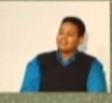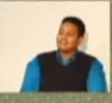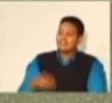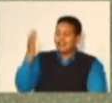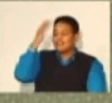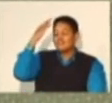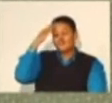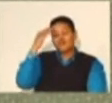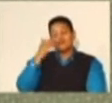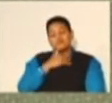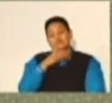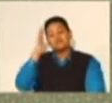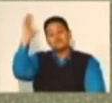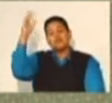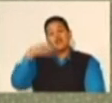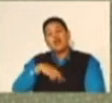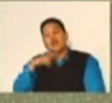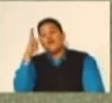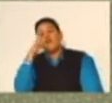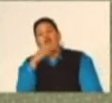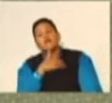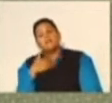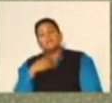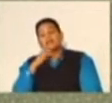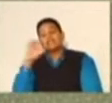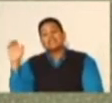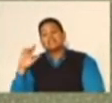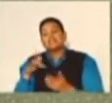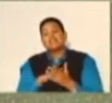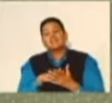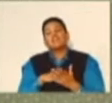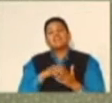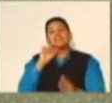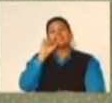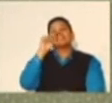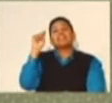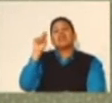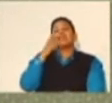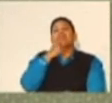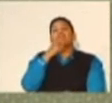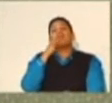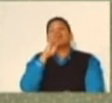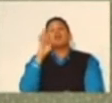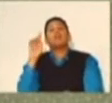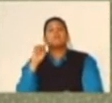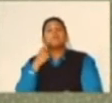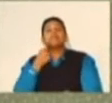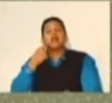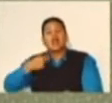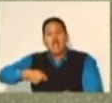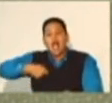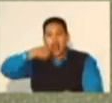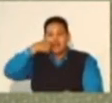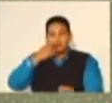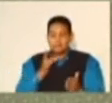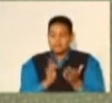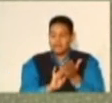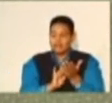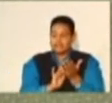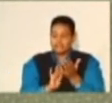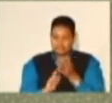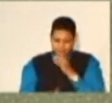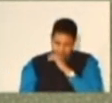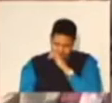East Central St. Andrew, you know, talking about my famous statement, bitter medicine. Yes. You know, Mr.